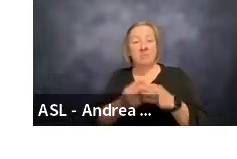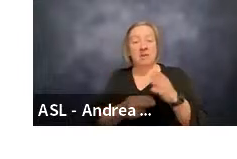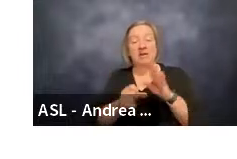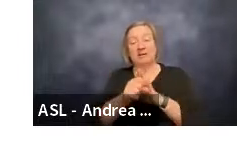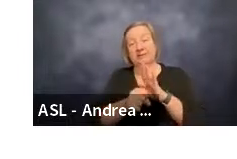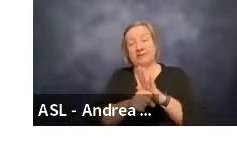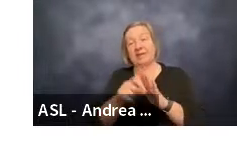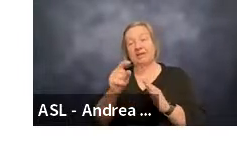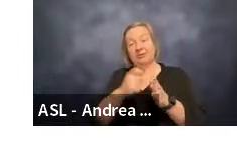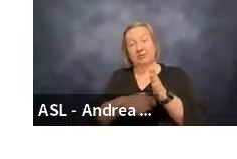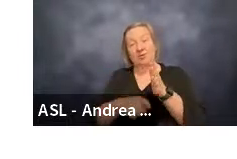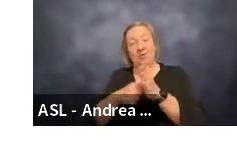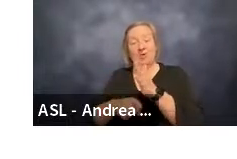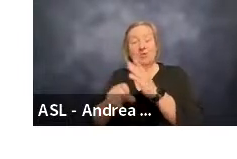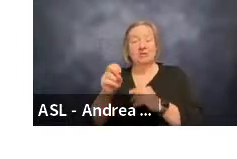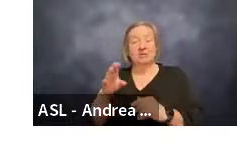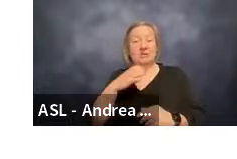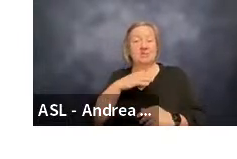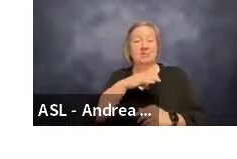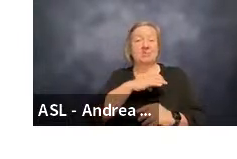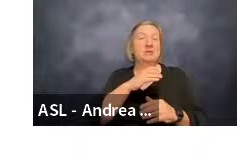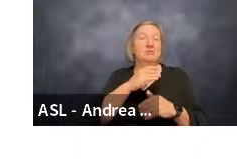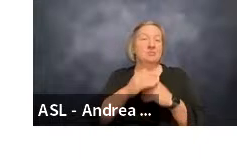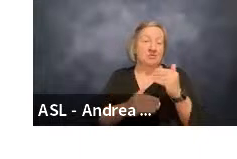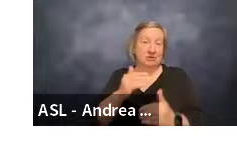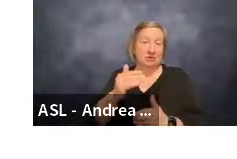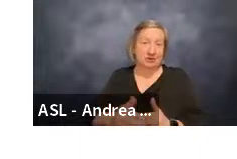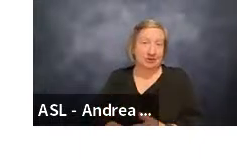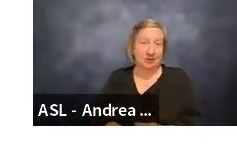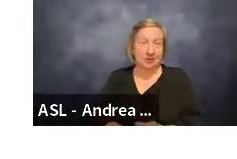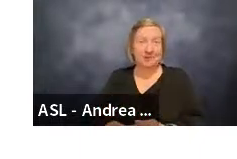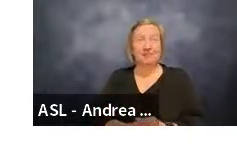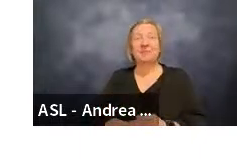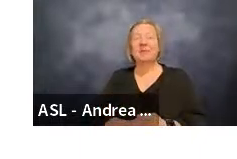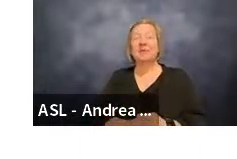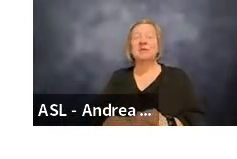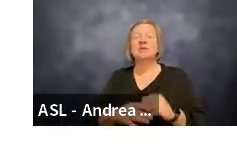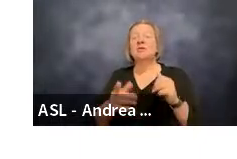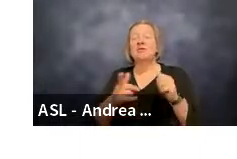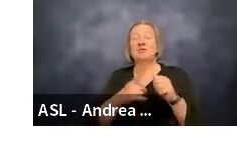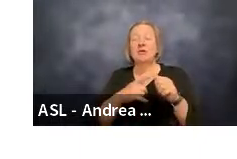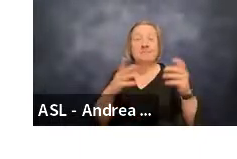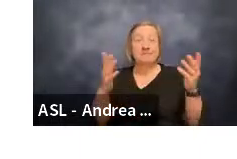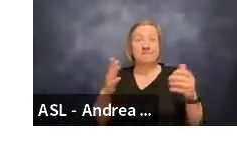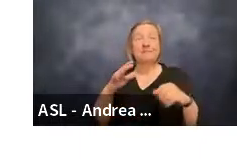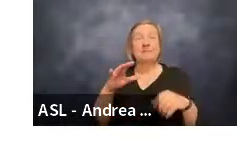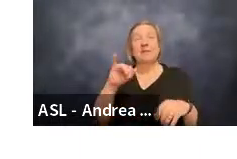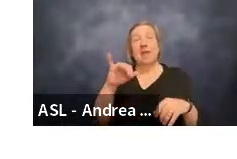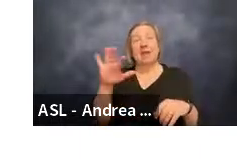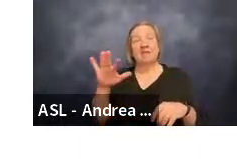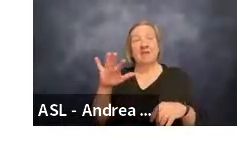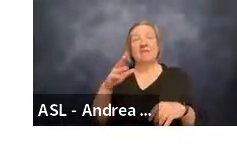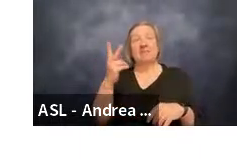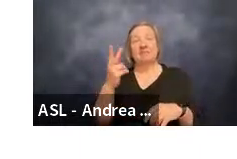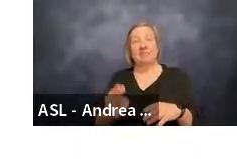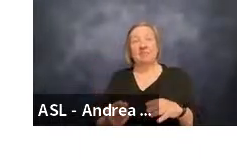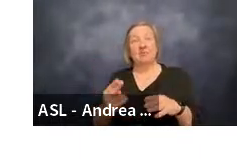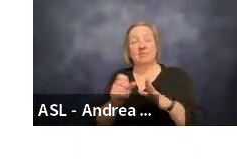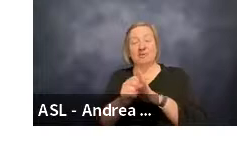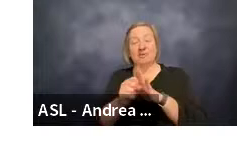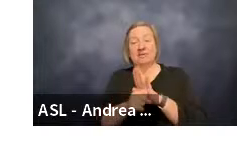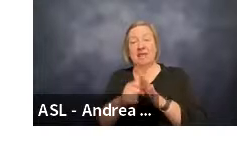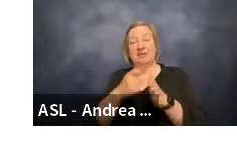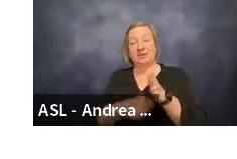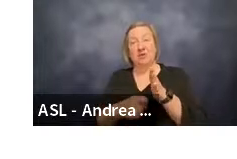process. So next slide, please. The I-5 bi-state toll subcommittee was stood up